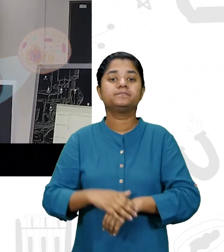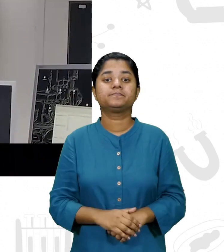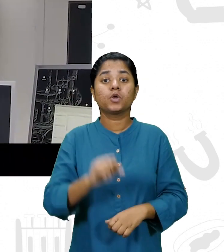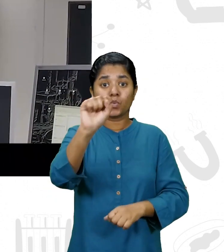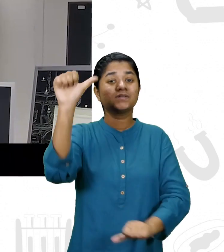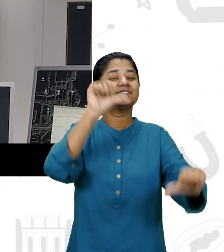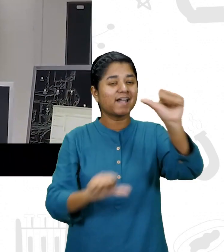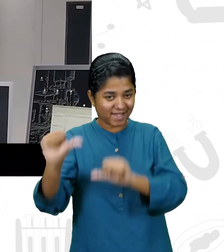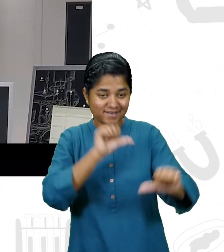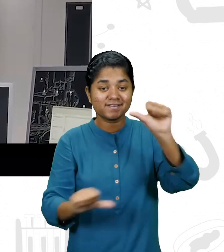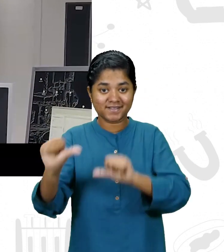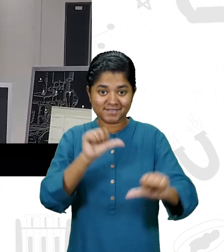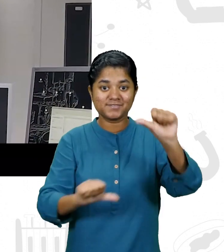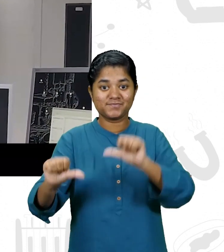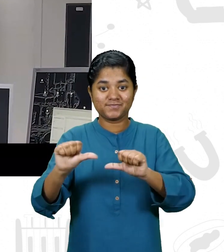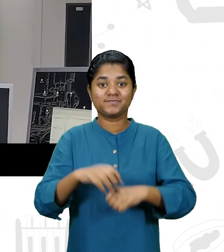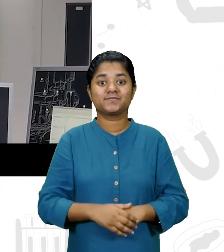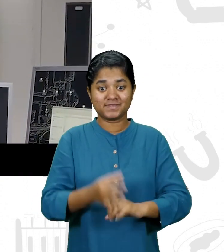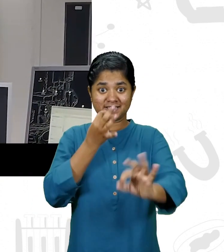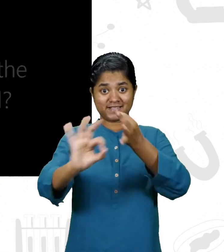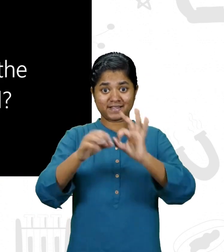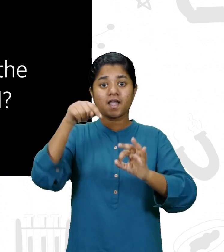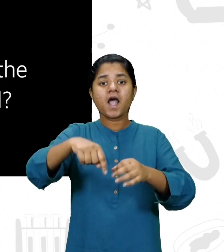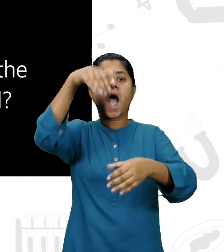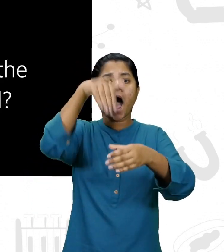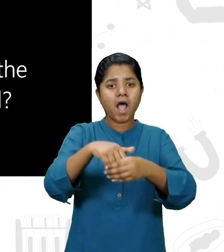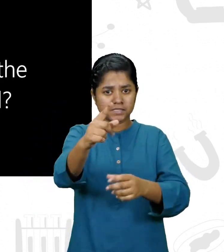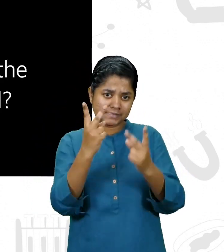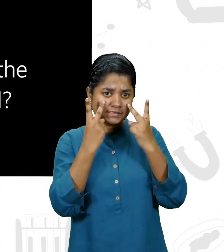must have seen these kind of samples in your laboratory.